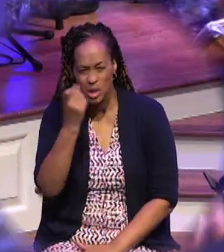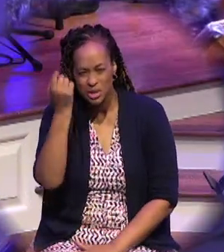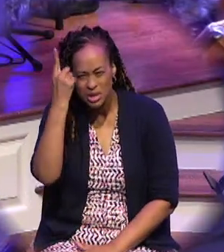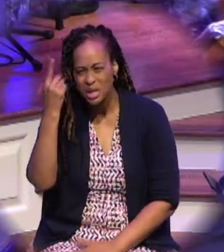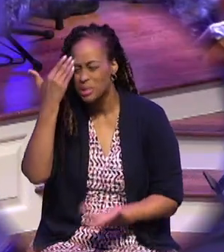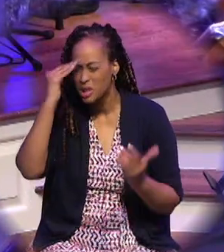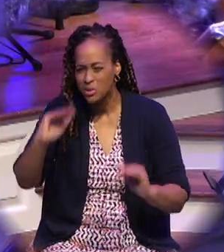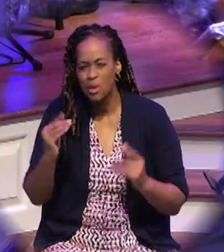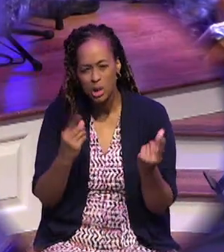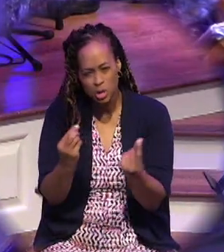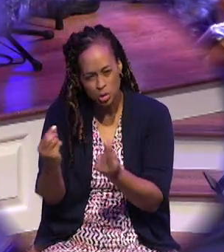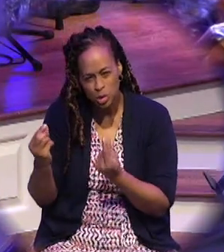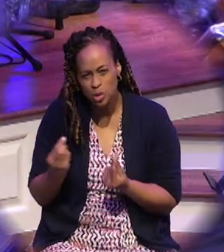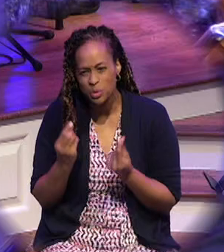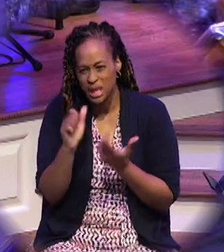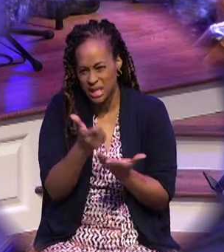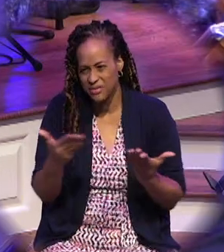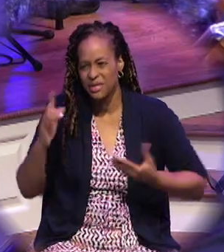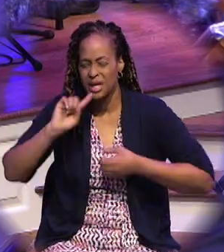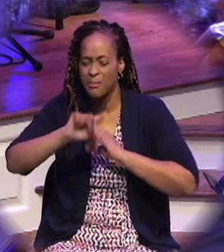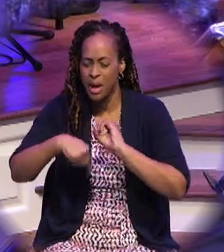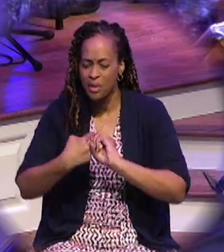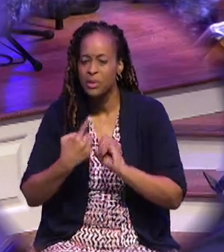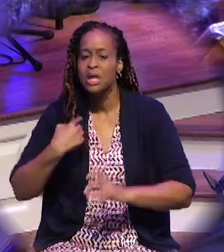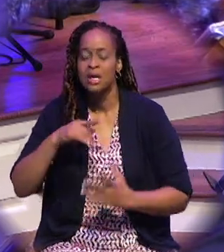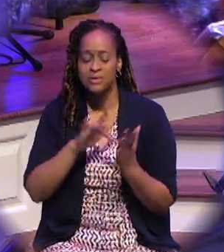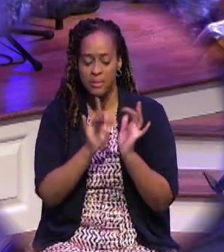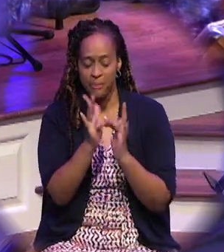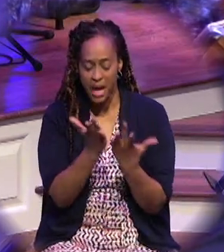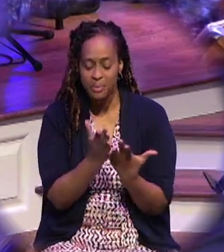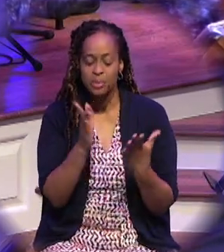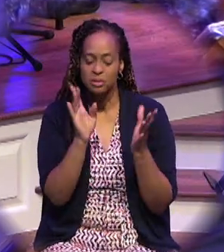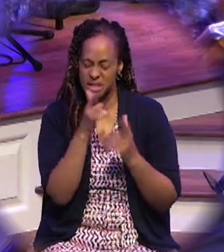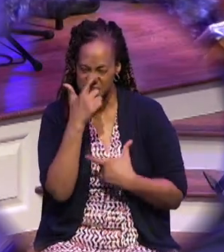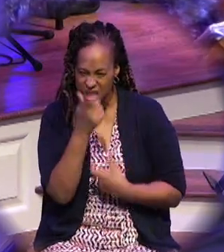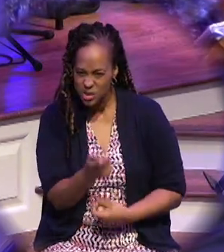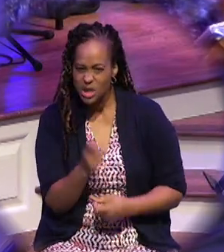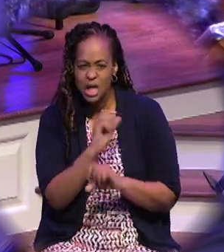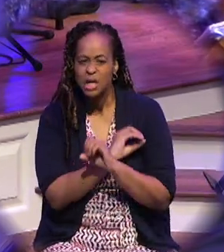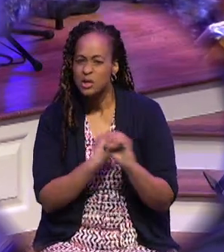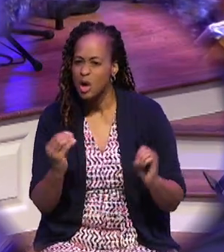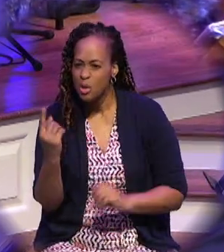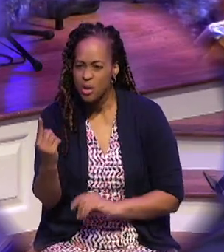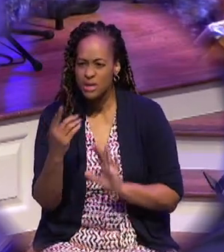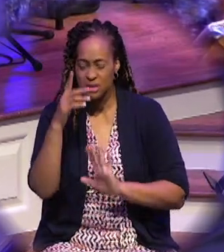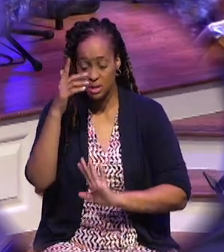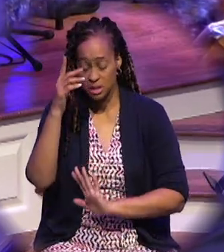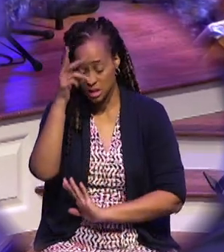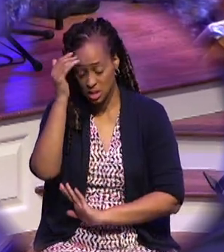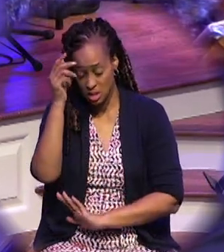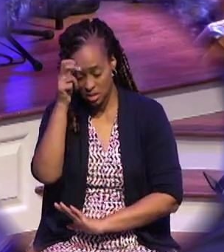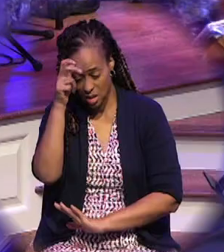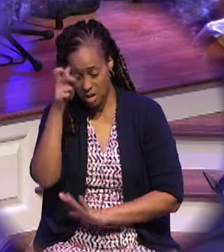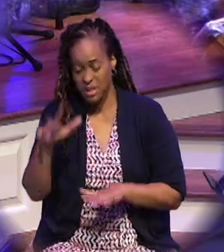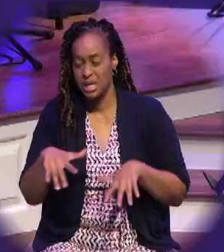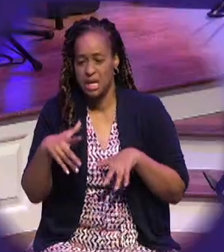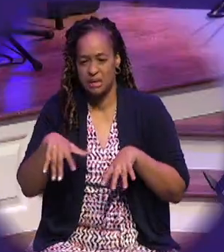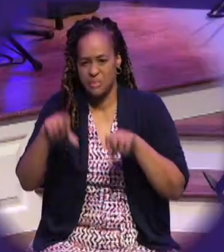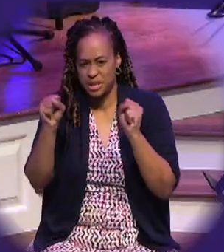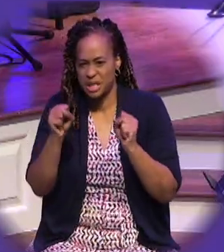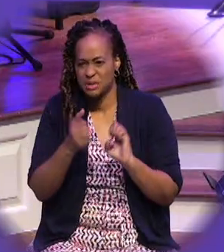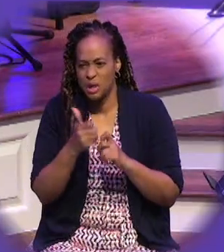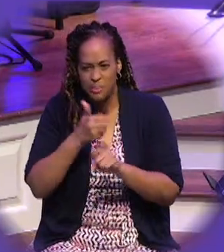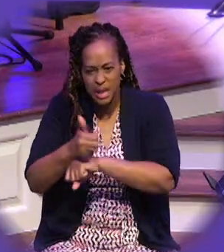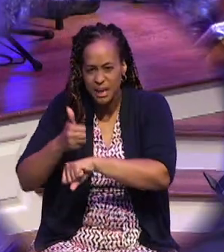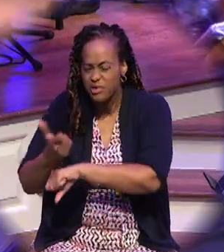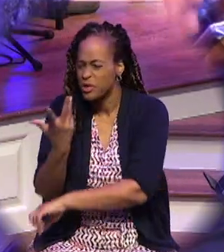don't know what to do anything about. In the Bible, it's interesting. No one who is demon-possessed is ever blamed for their